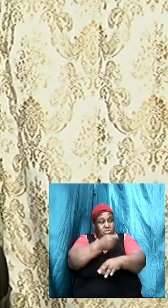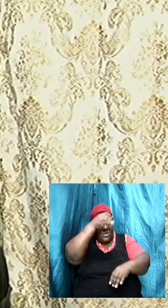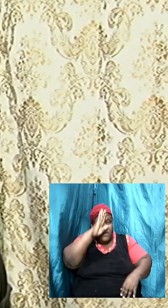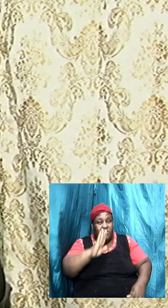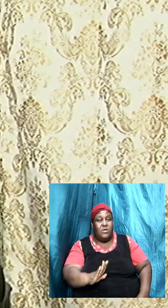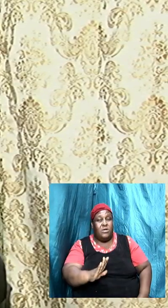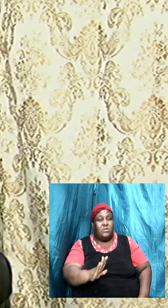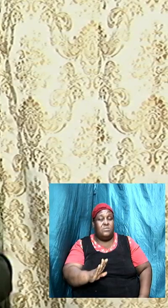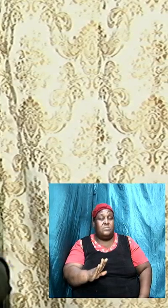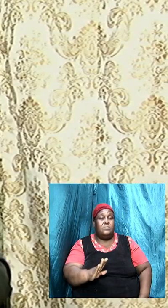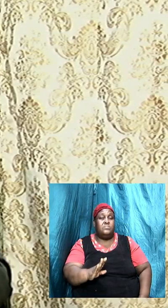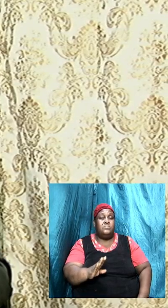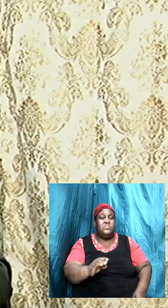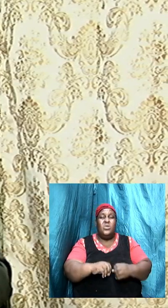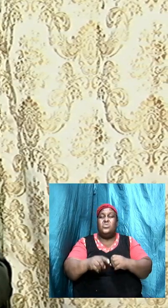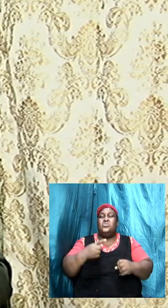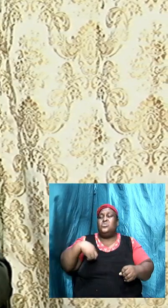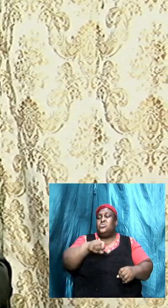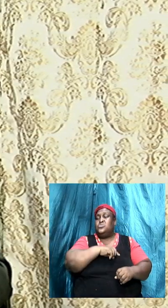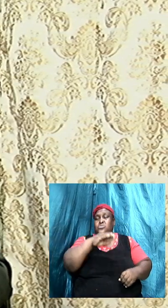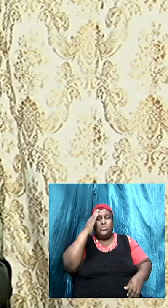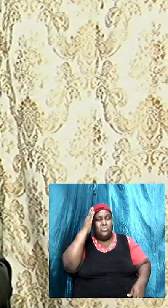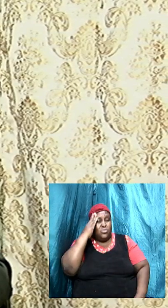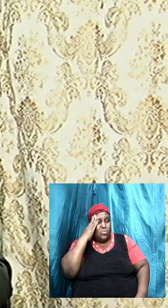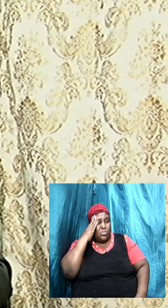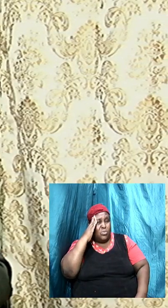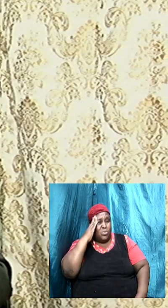So we know how to decipher.